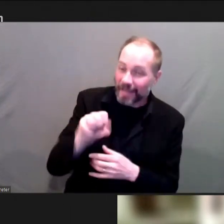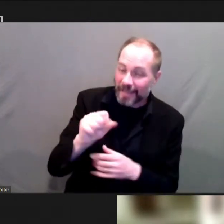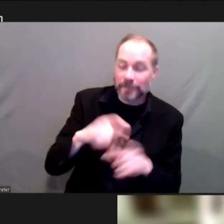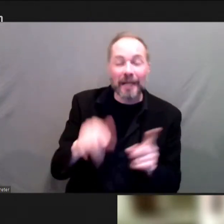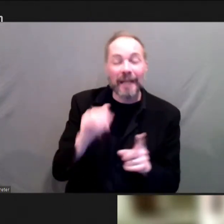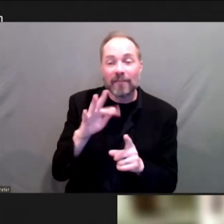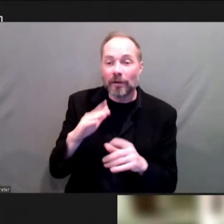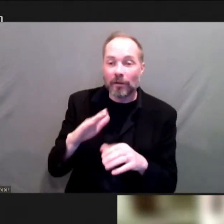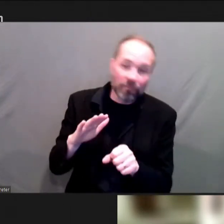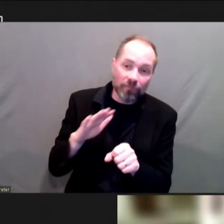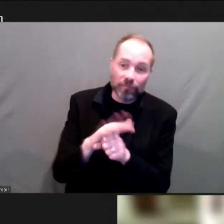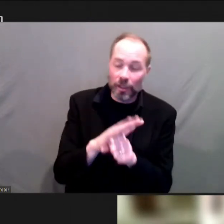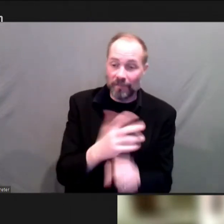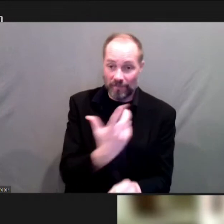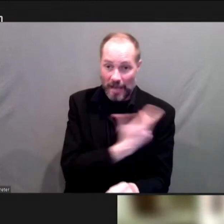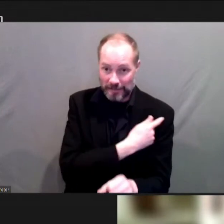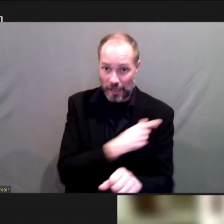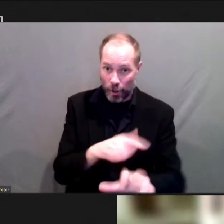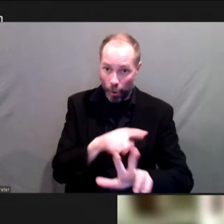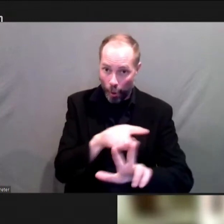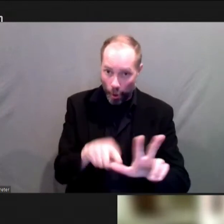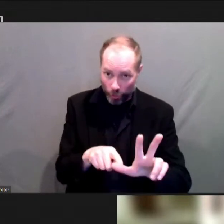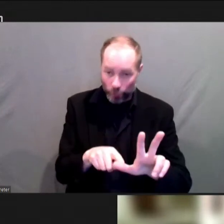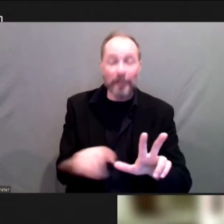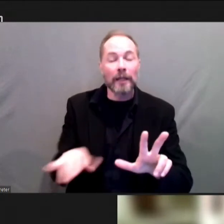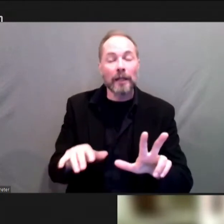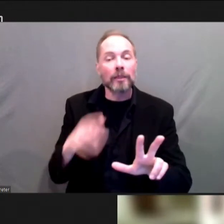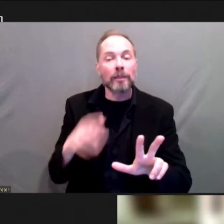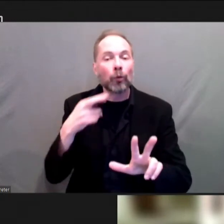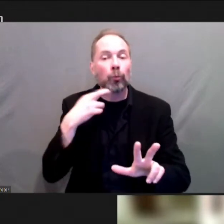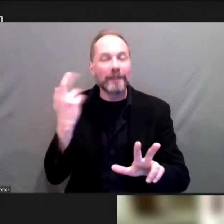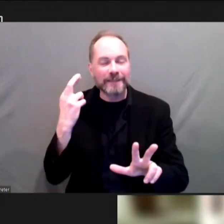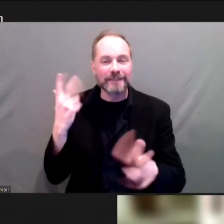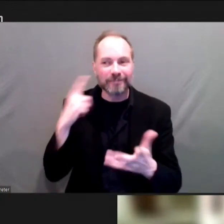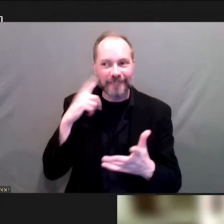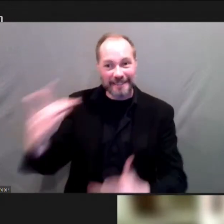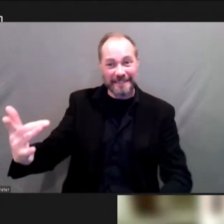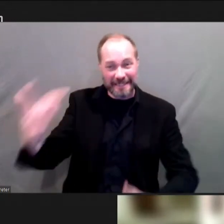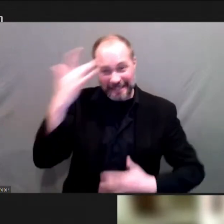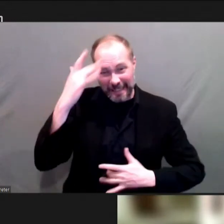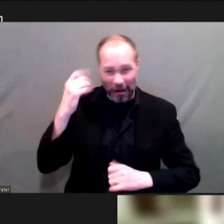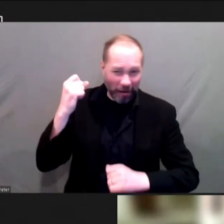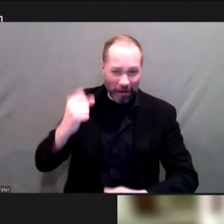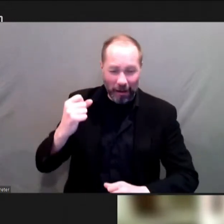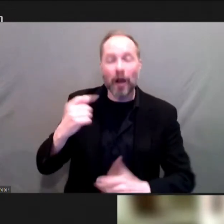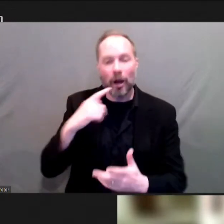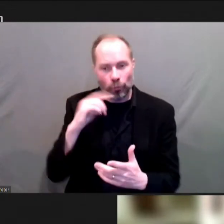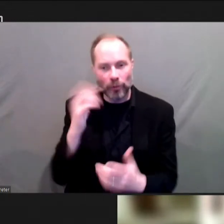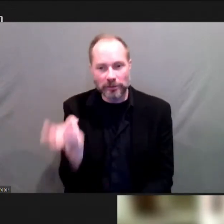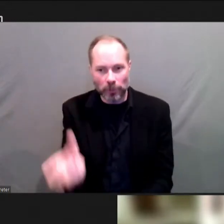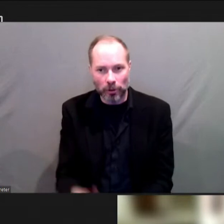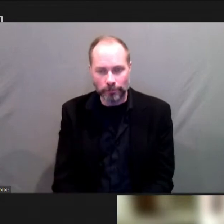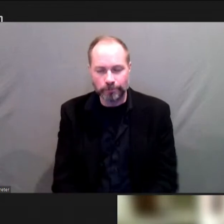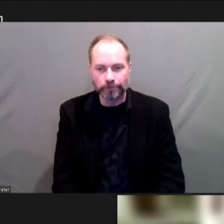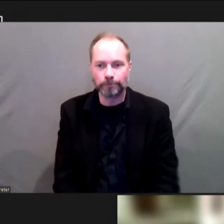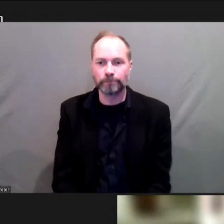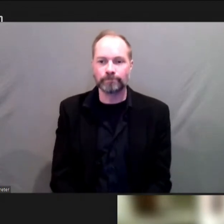hopefully with all 3 doses, the risk of you getting severely sick from the Omicron variant are very, very small.